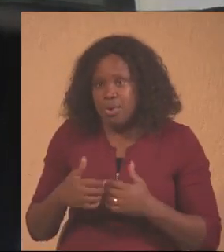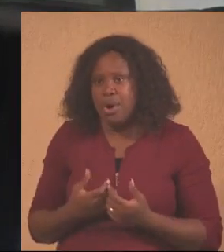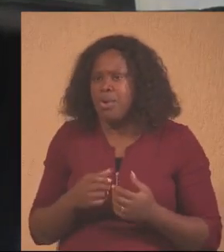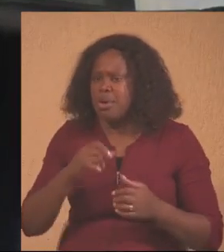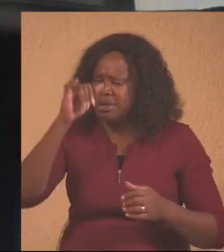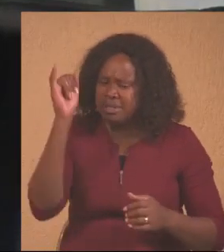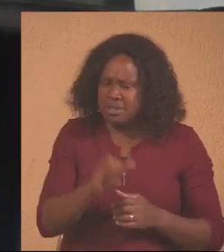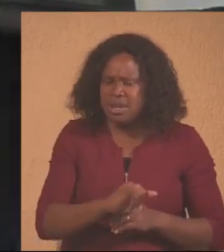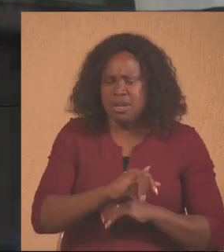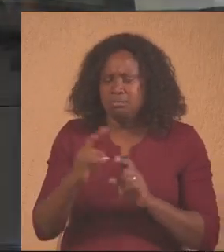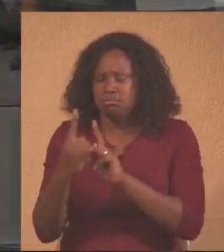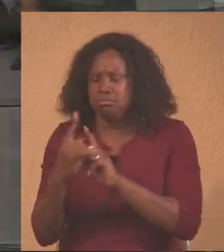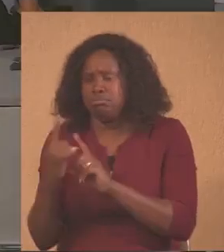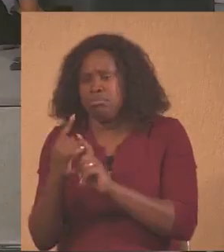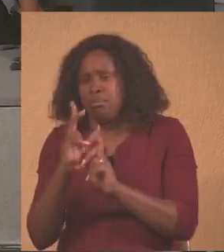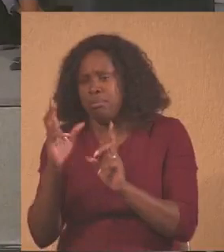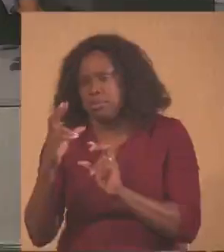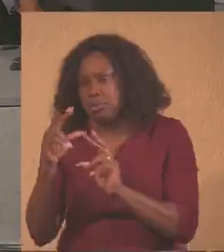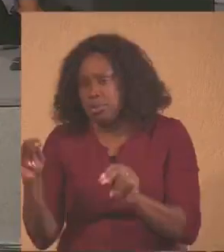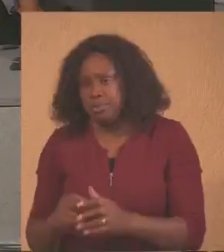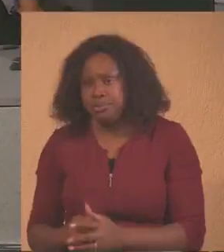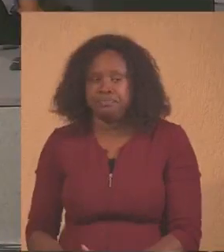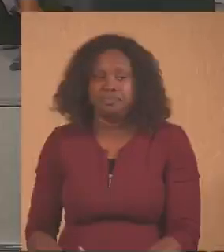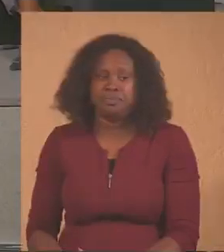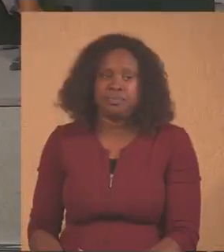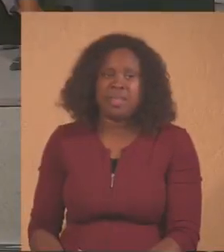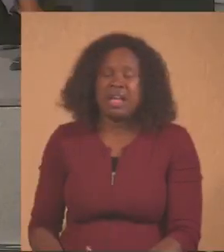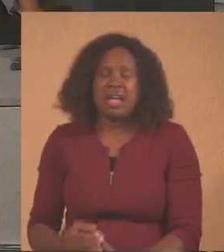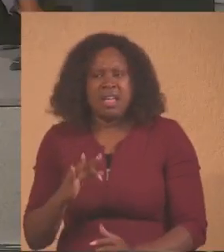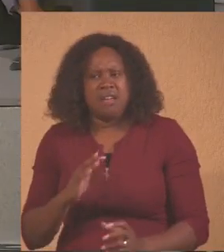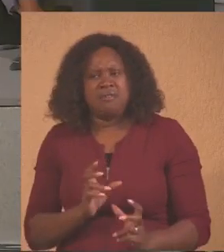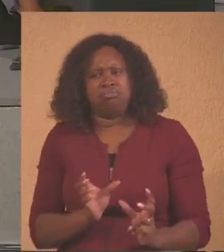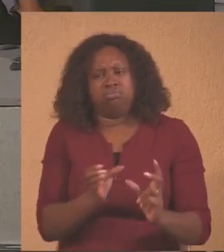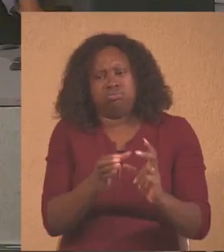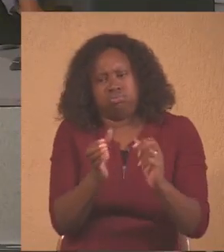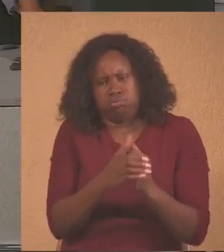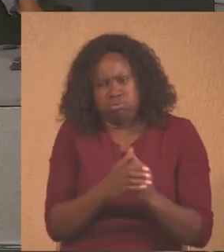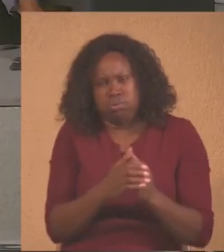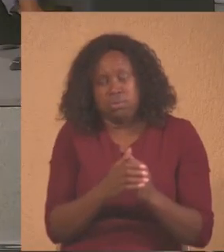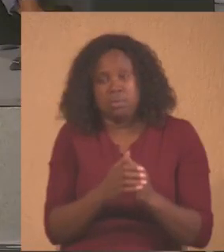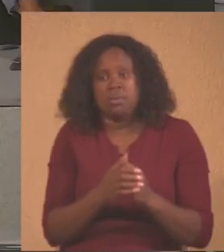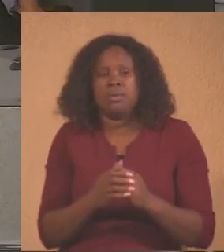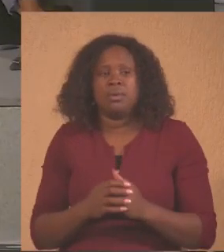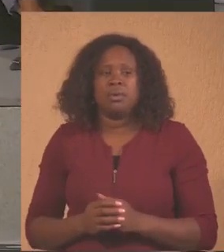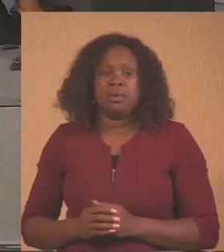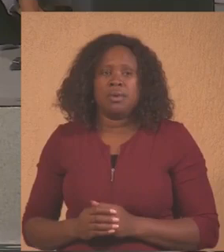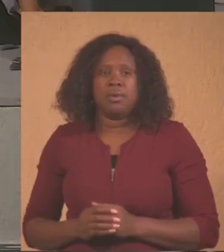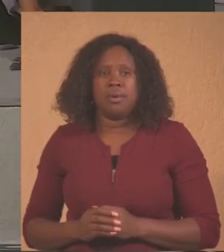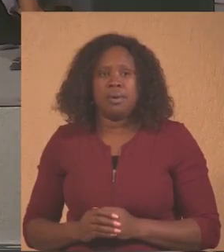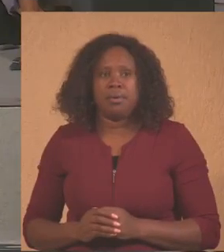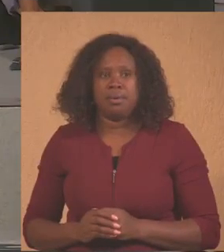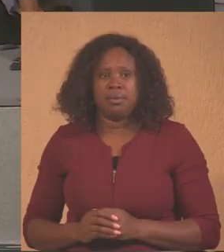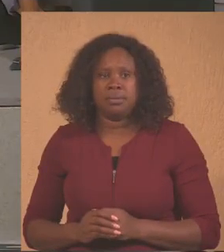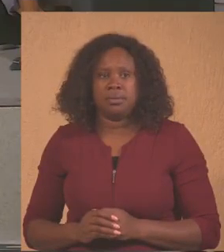quarantine facilities? Once in the quarantine facility, they have not the